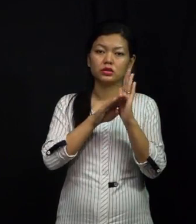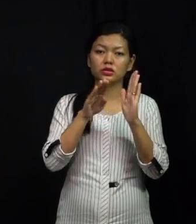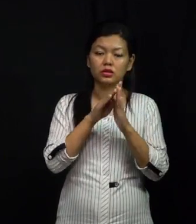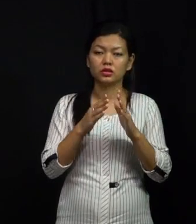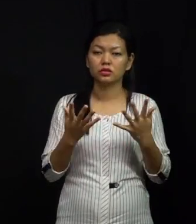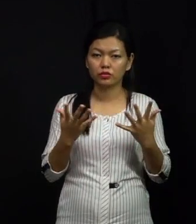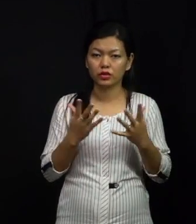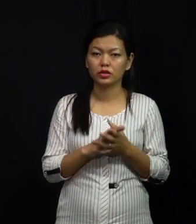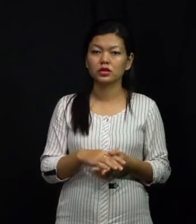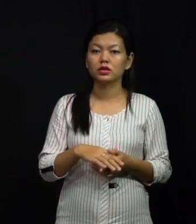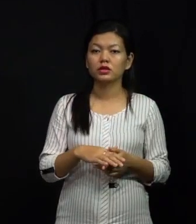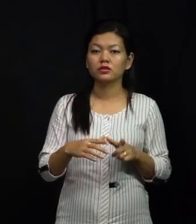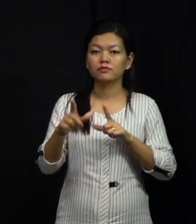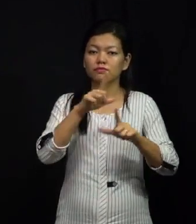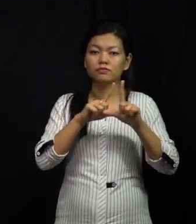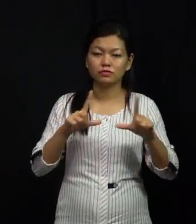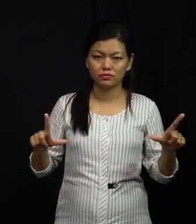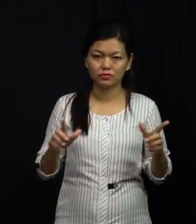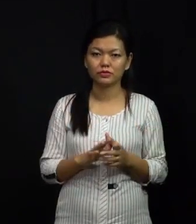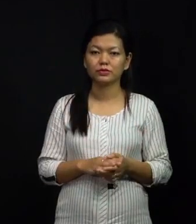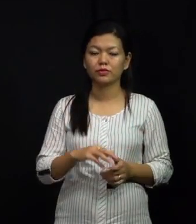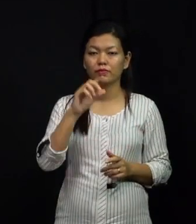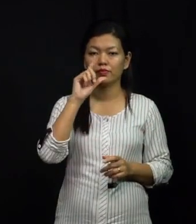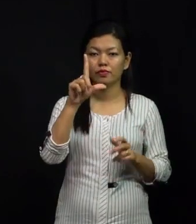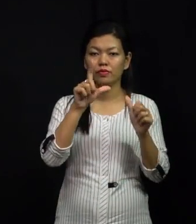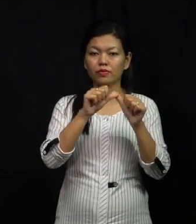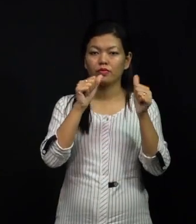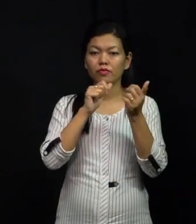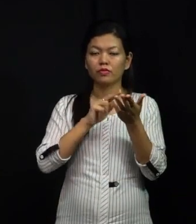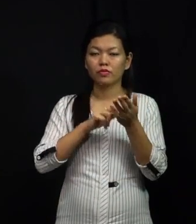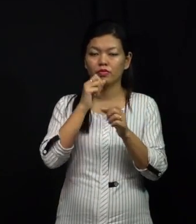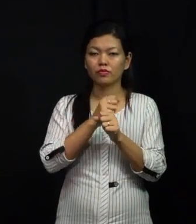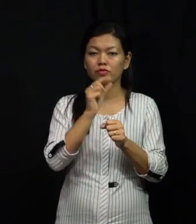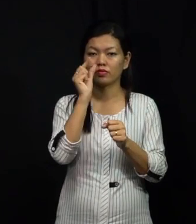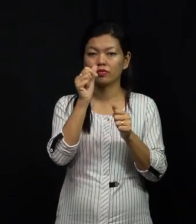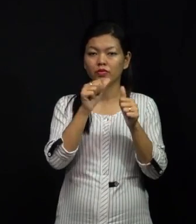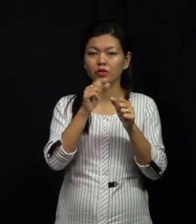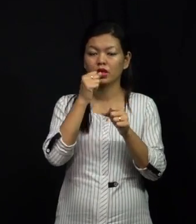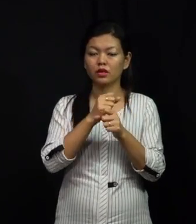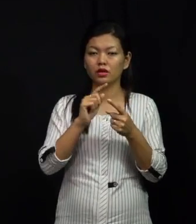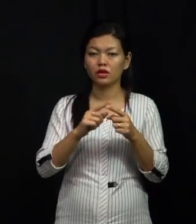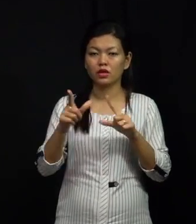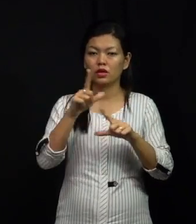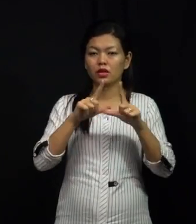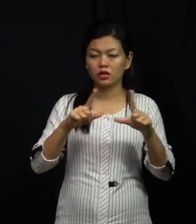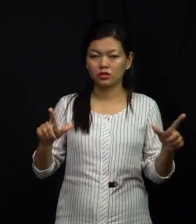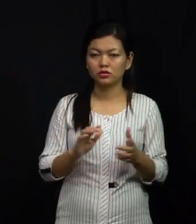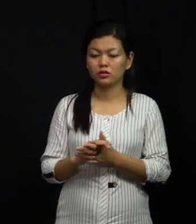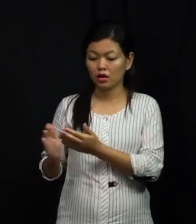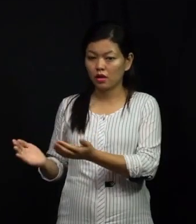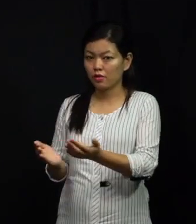is language, because remember, the small baby cannot make use of language, isn't it? But